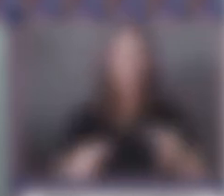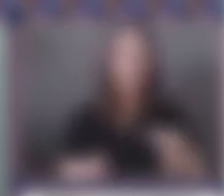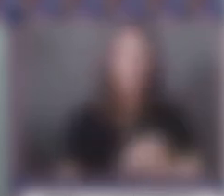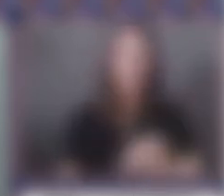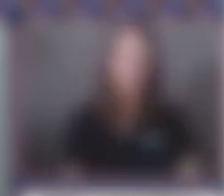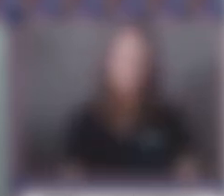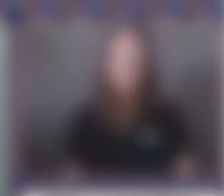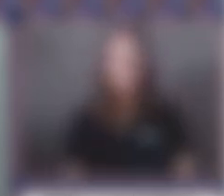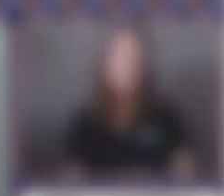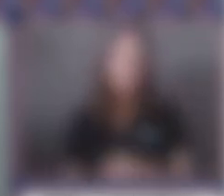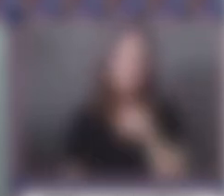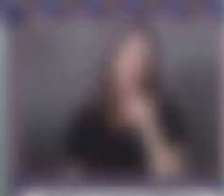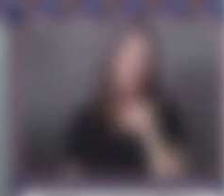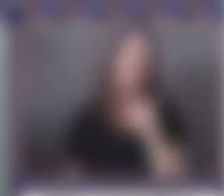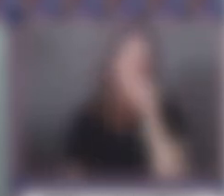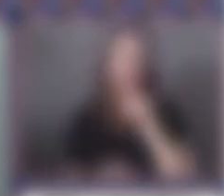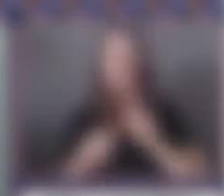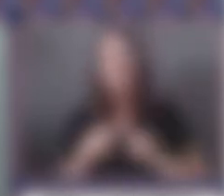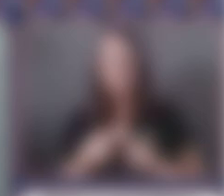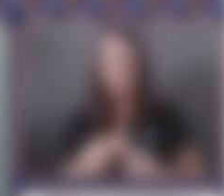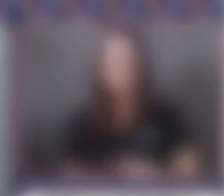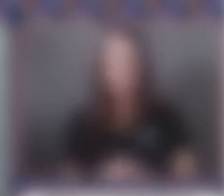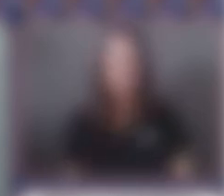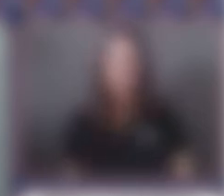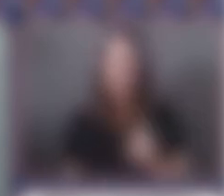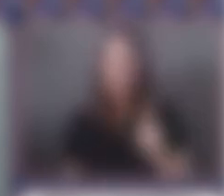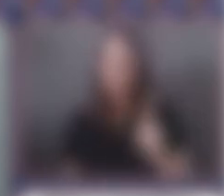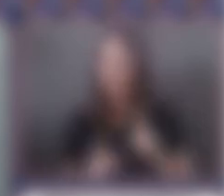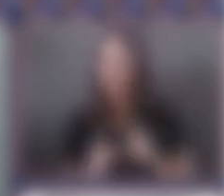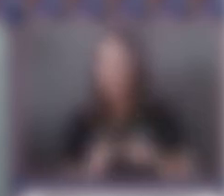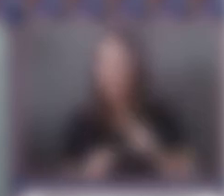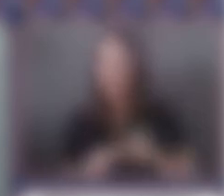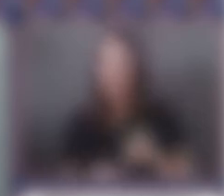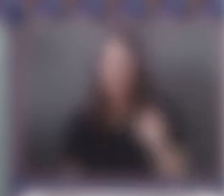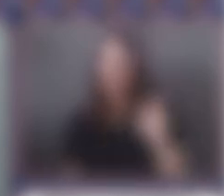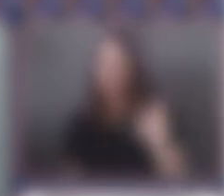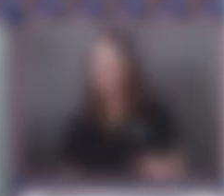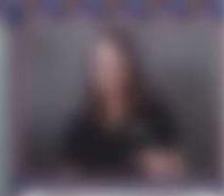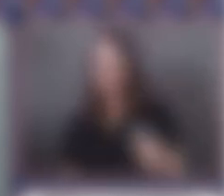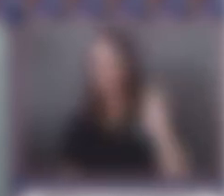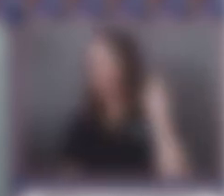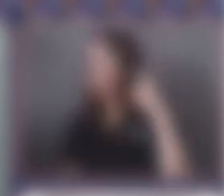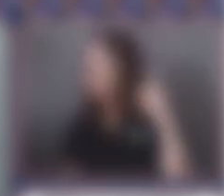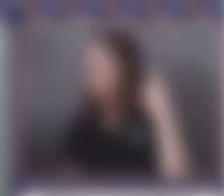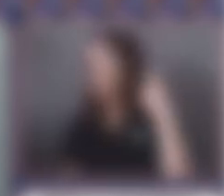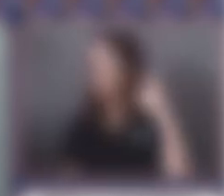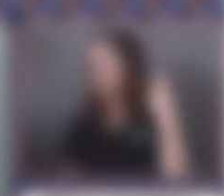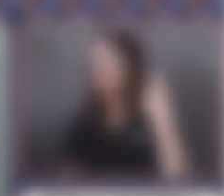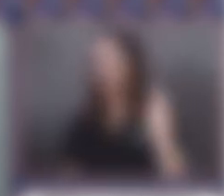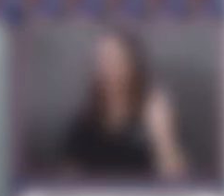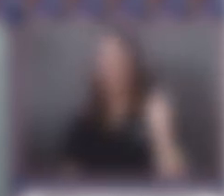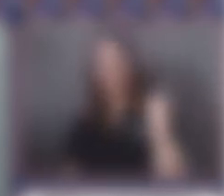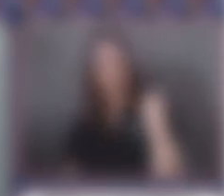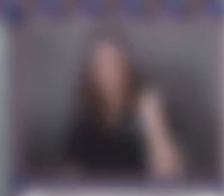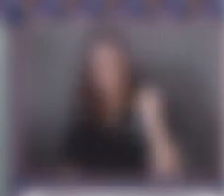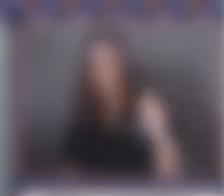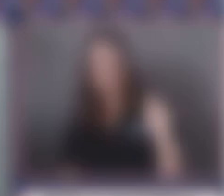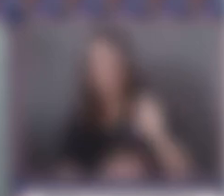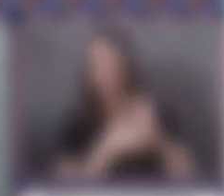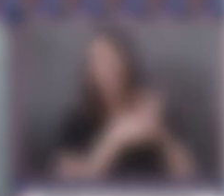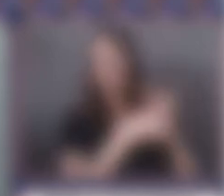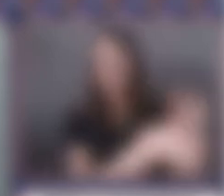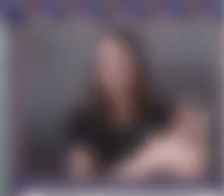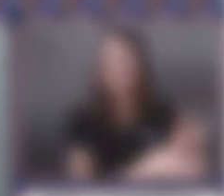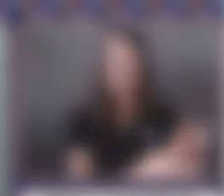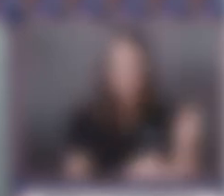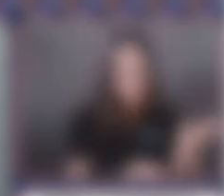repeatedly refused to engage with the NDIA and following repeated attempts by the NDIA to participate to provide the requested information. It